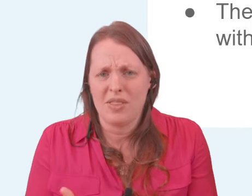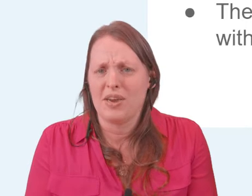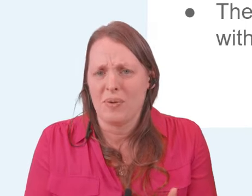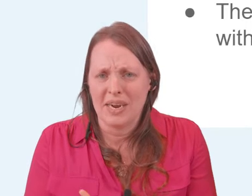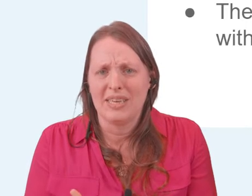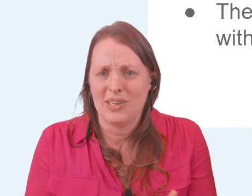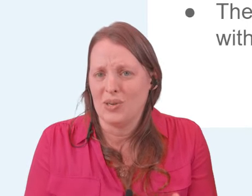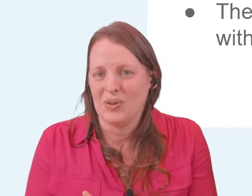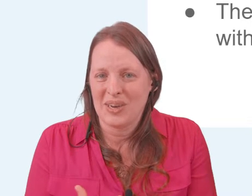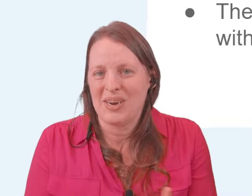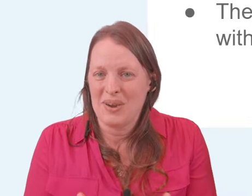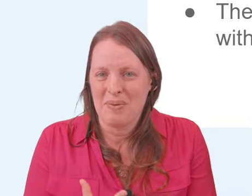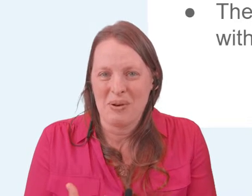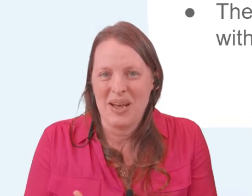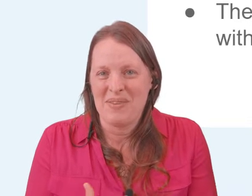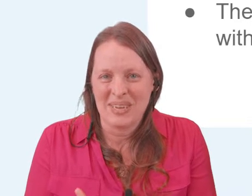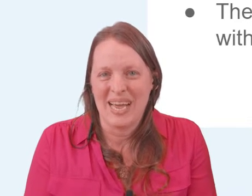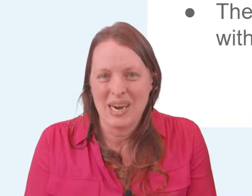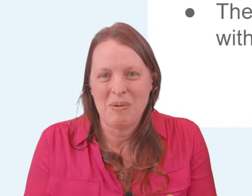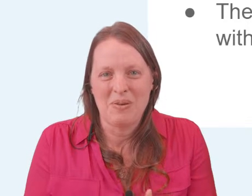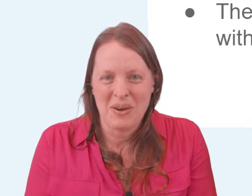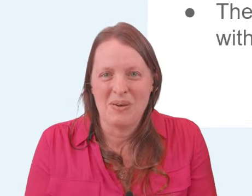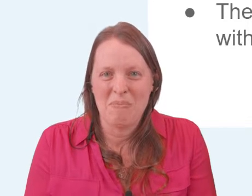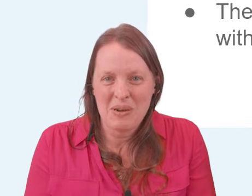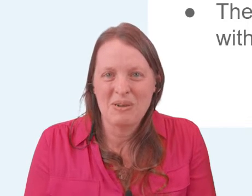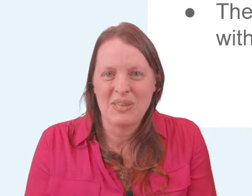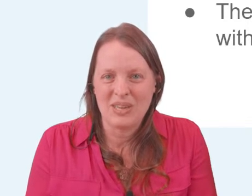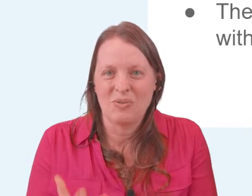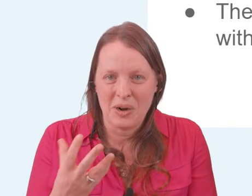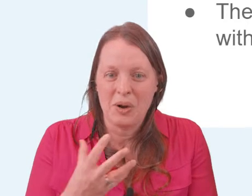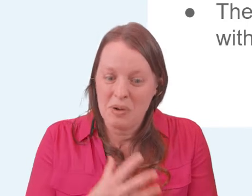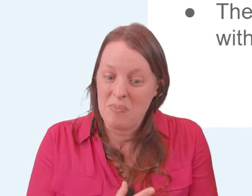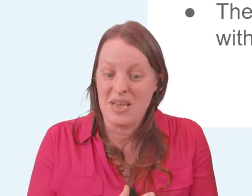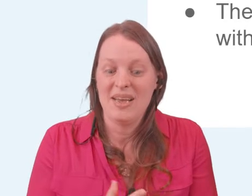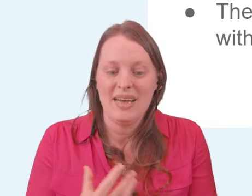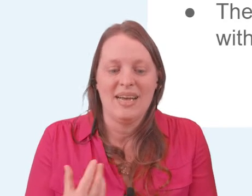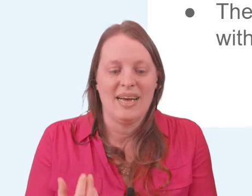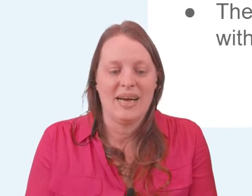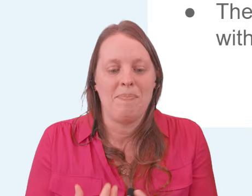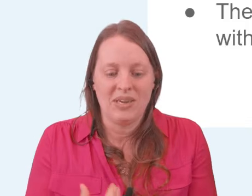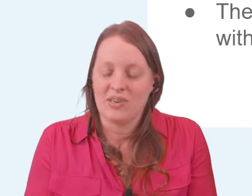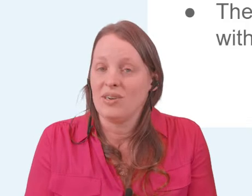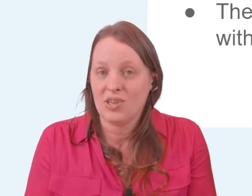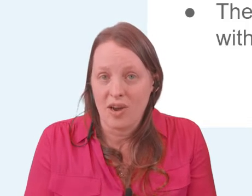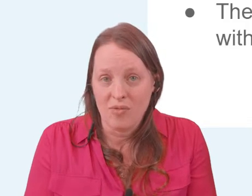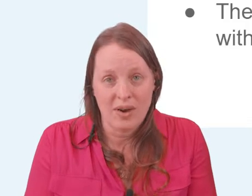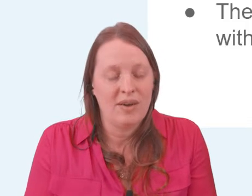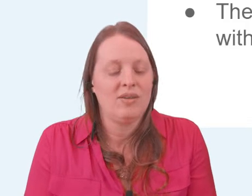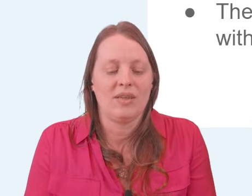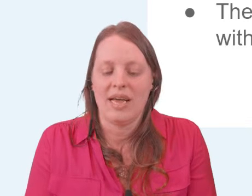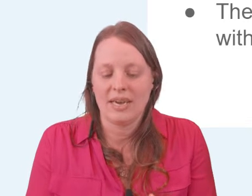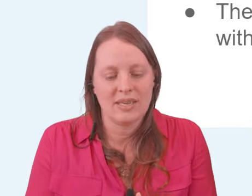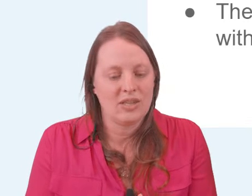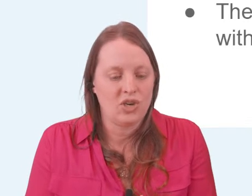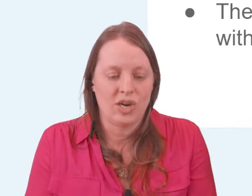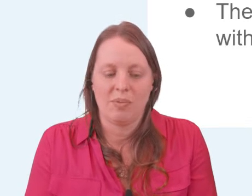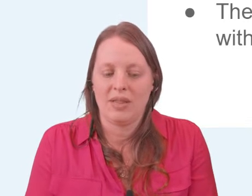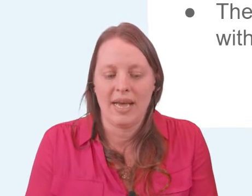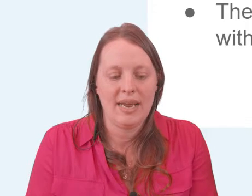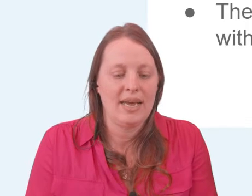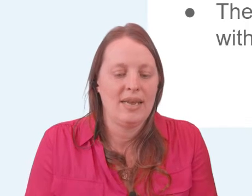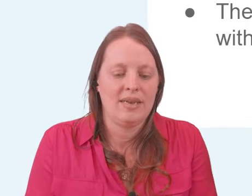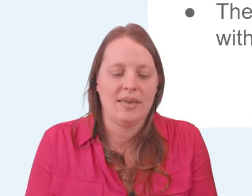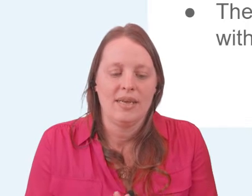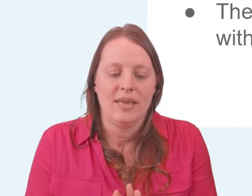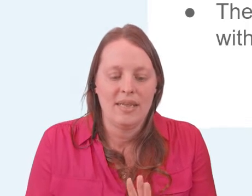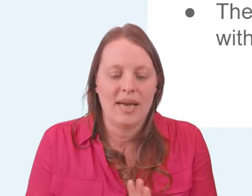somewhat theoretically still kind of, we don't have it exact, but, a pretty good sense of where it would be. based on the software. Excellent job with